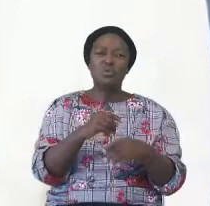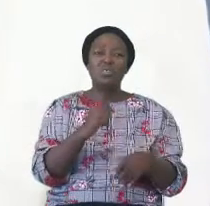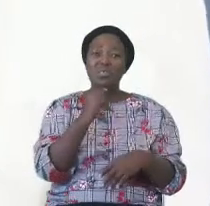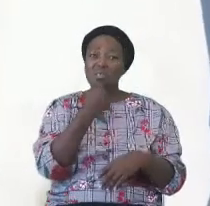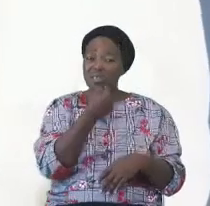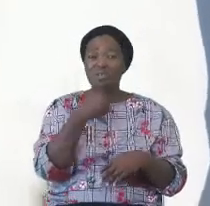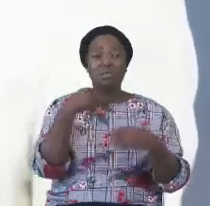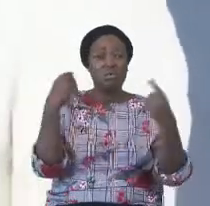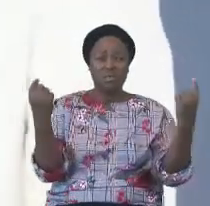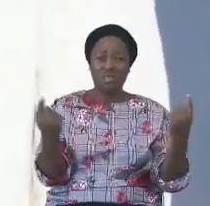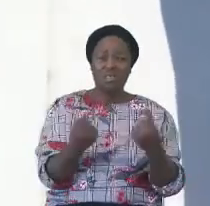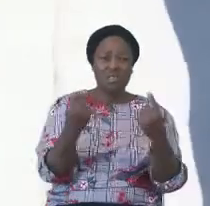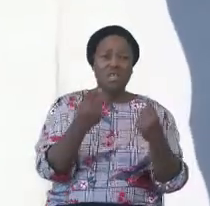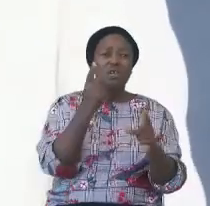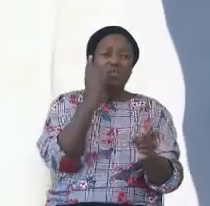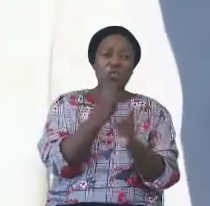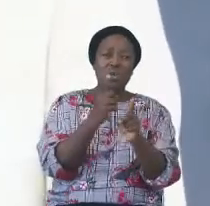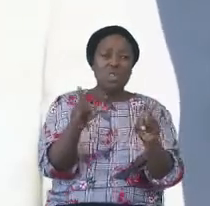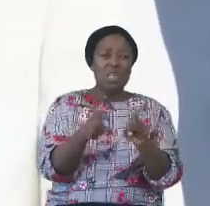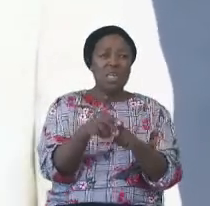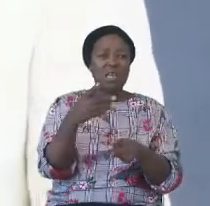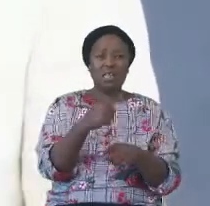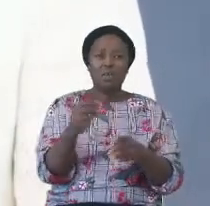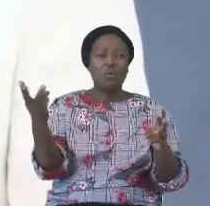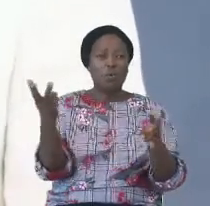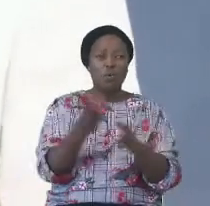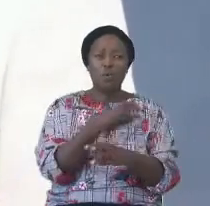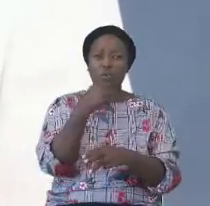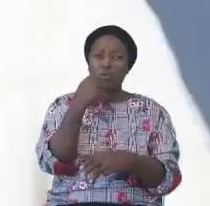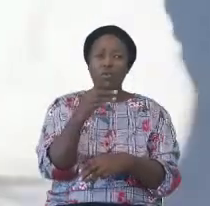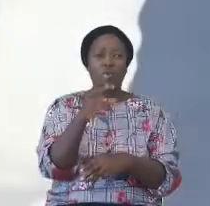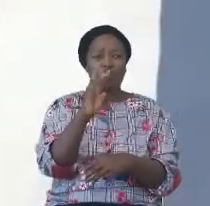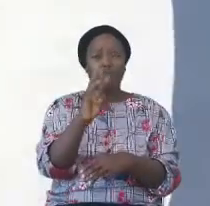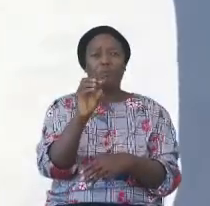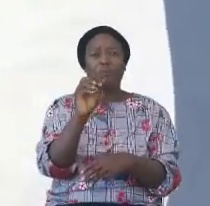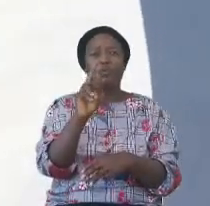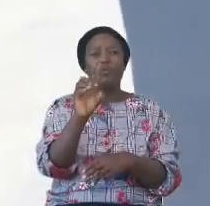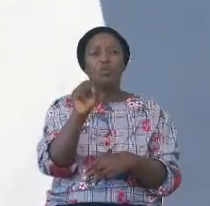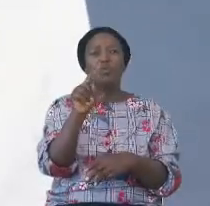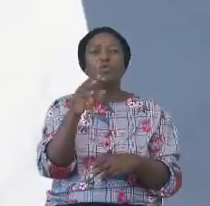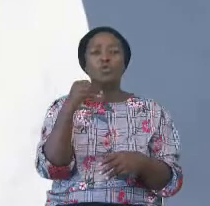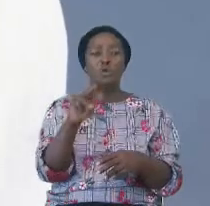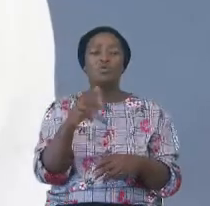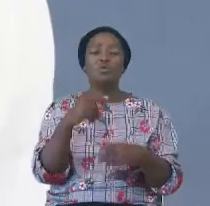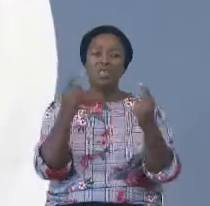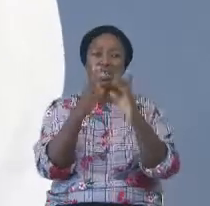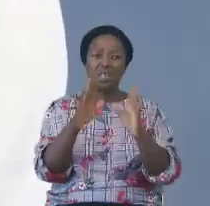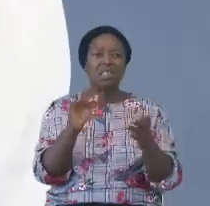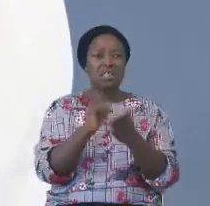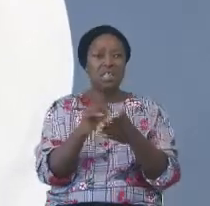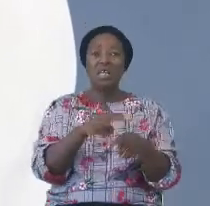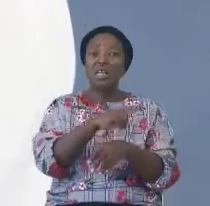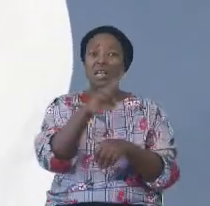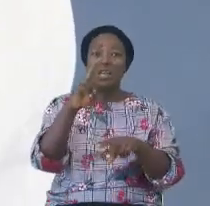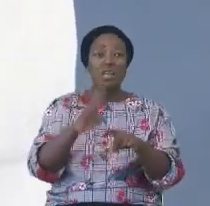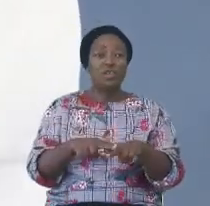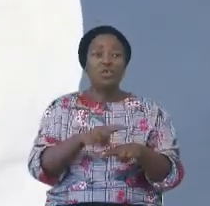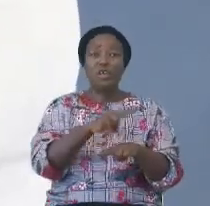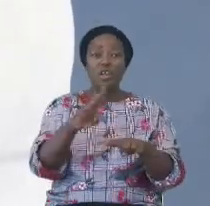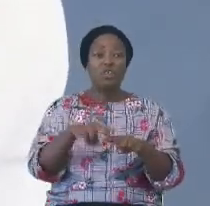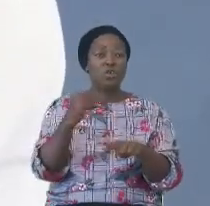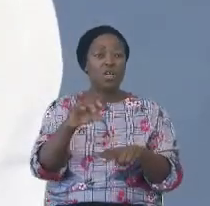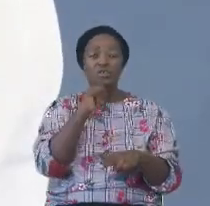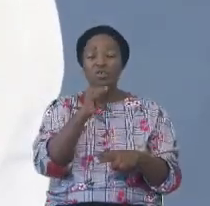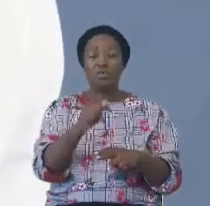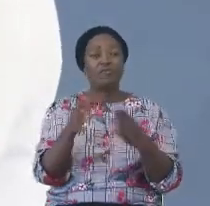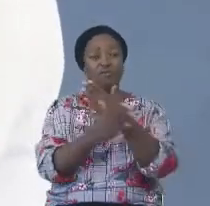cross. He had committed such a crime, like the worst of sinners, that the